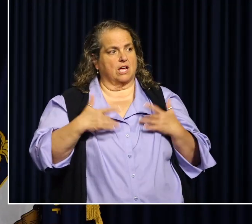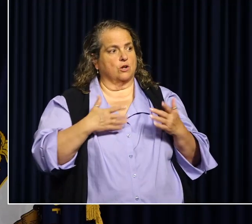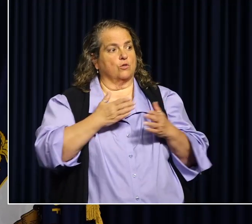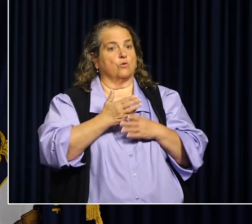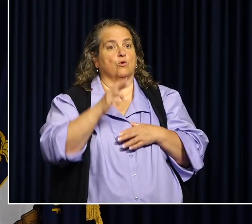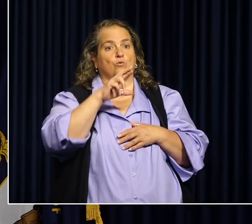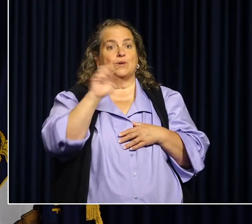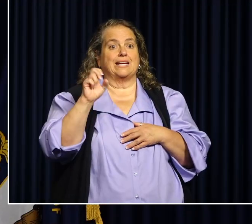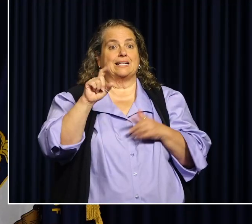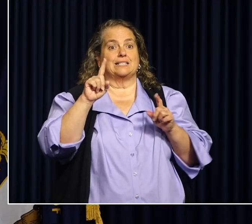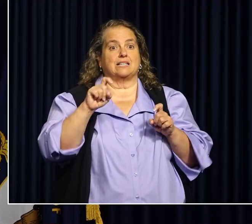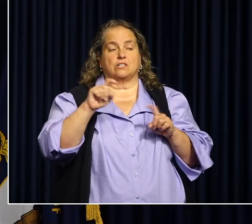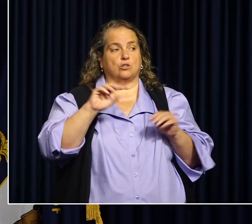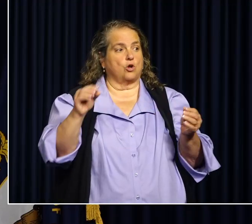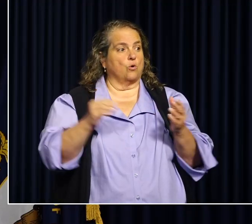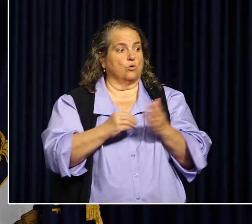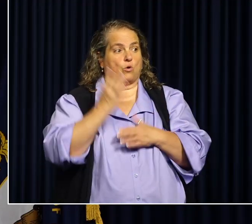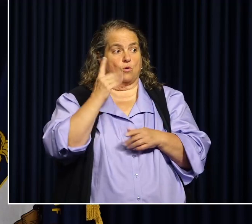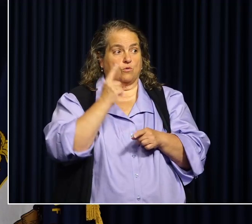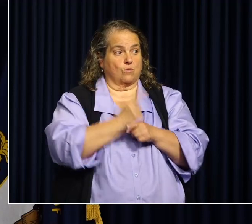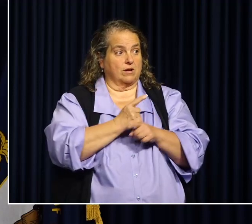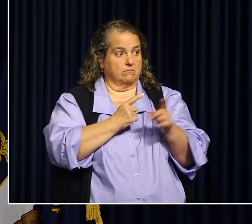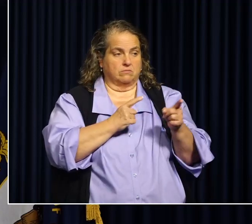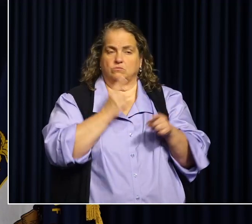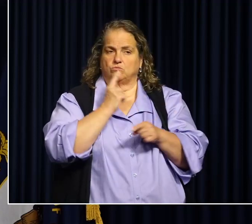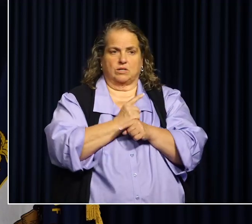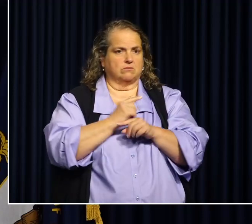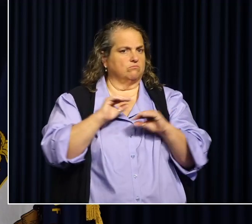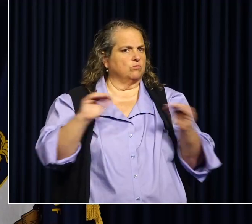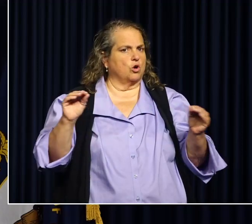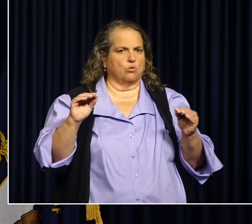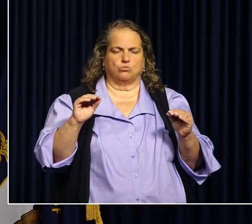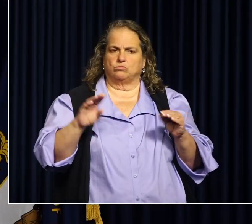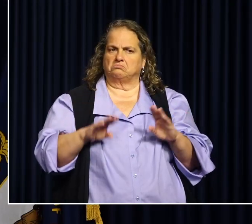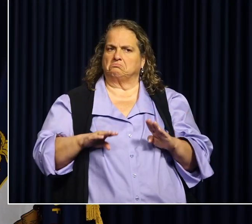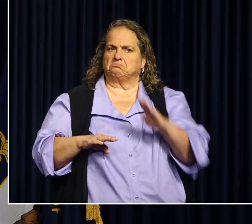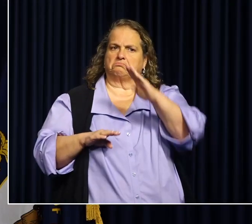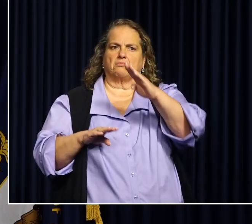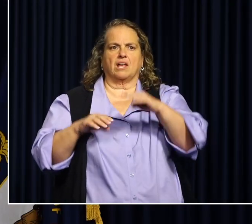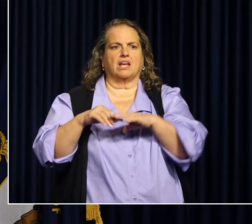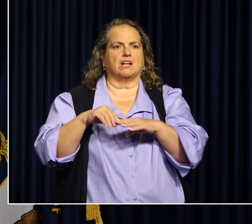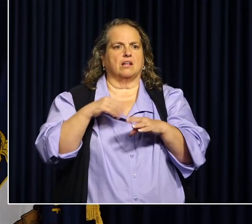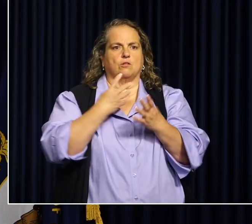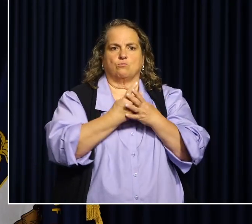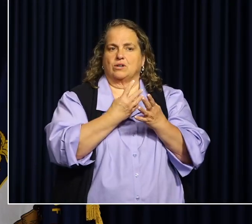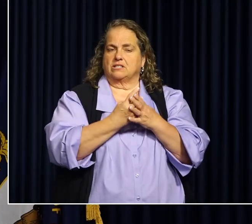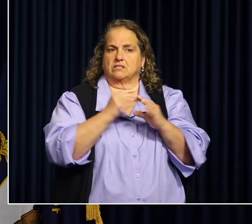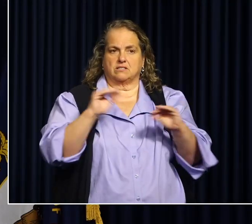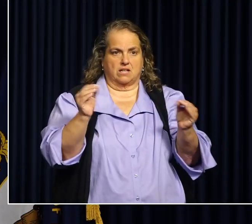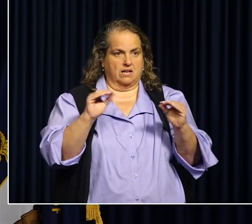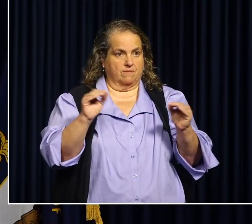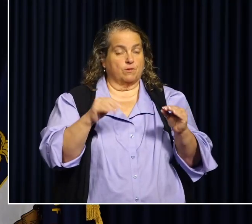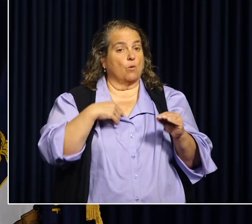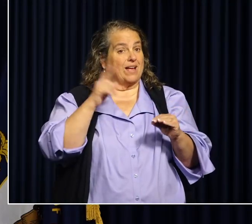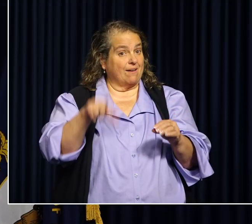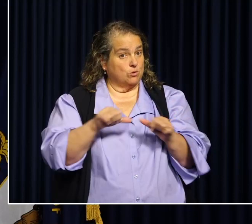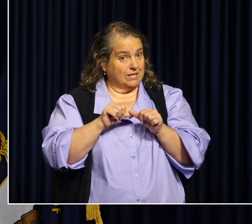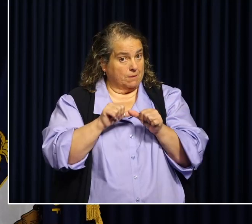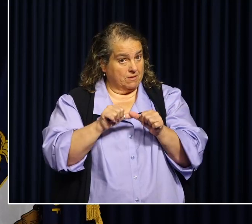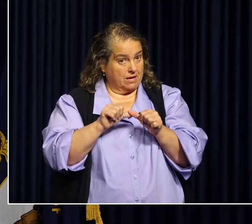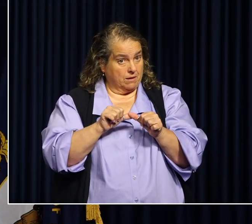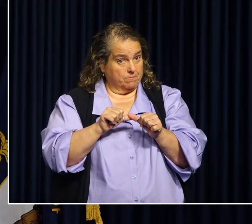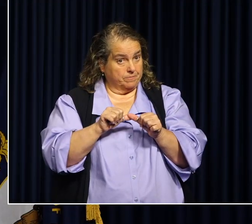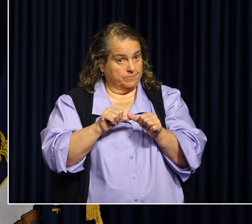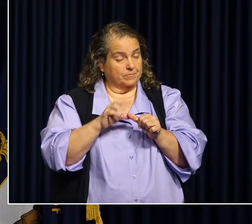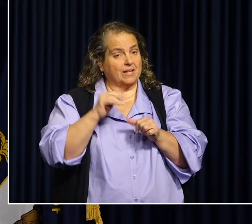haven't seen any growth. Right, Michael? No growth at all in the positive tests in the institution. Now, we got to keep that up,